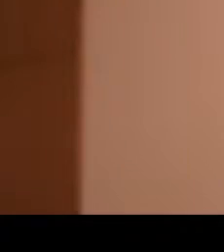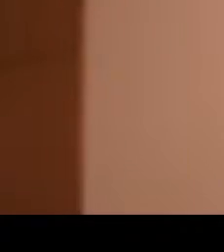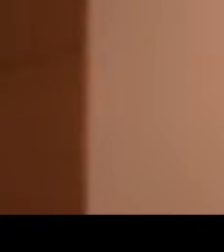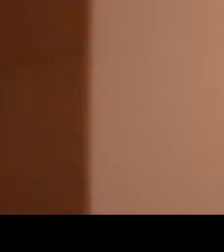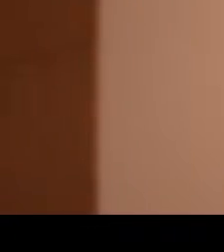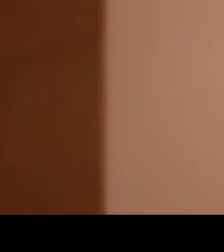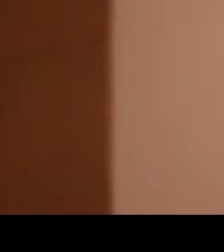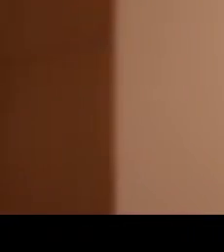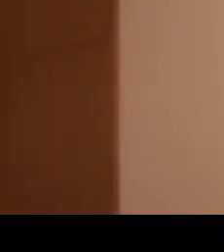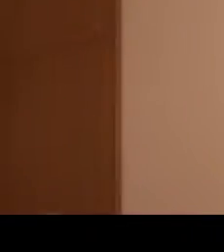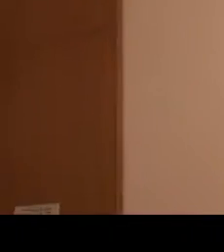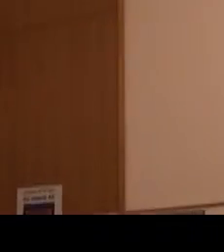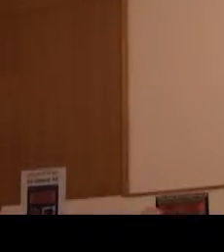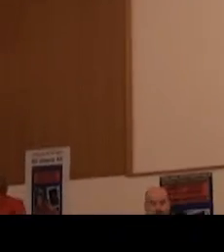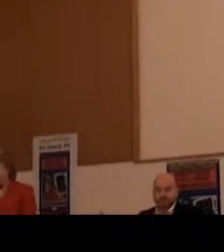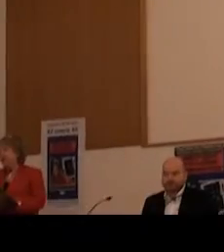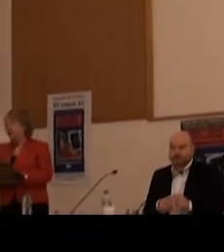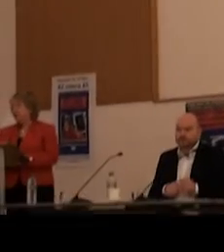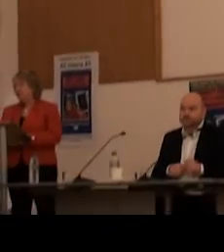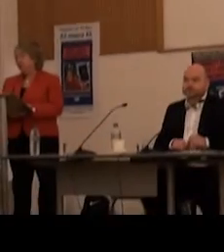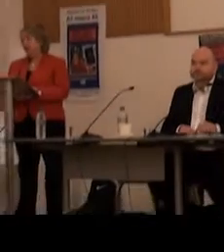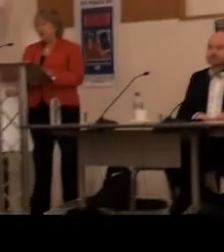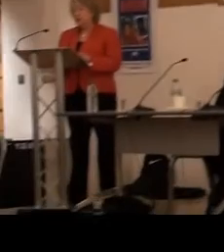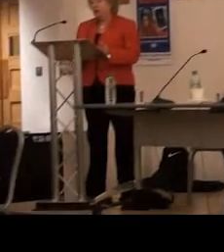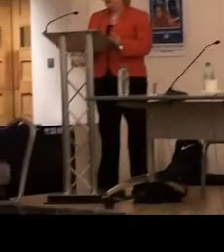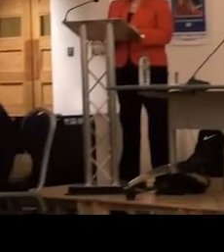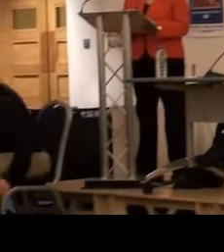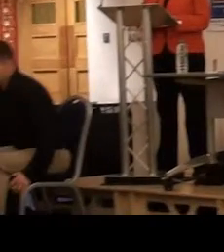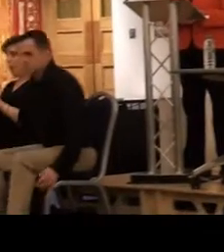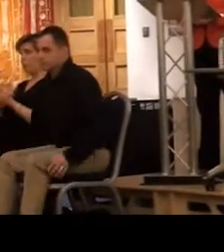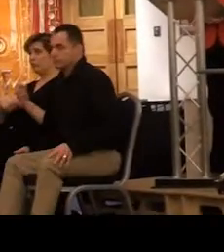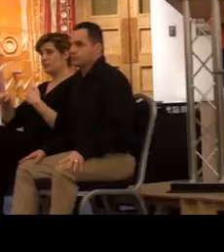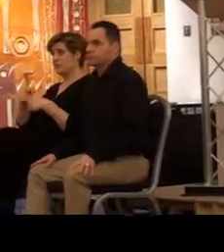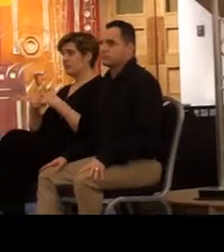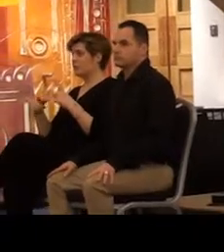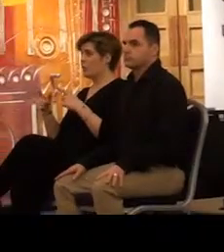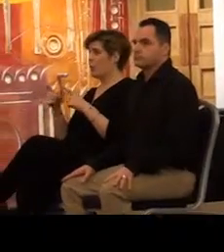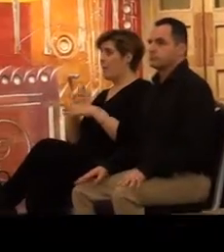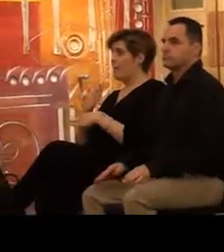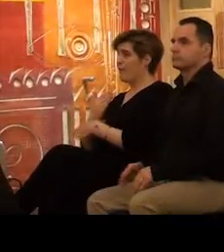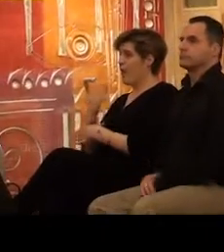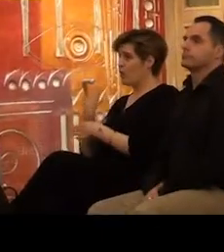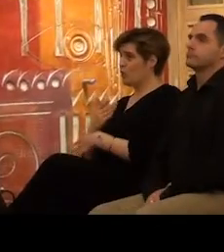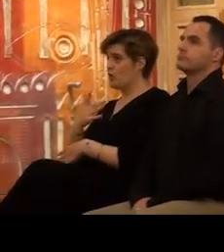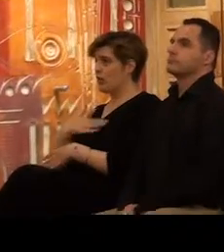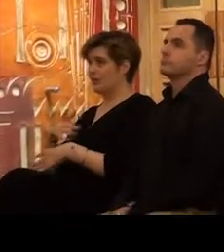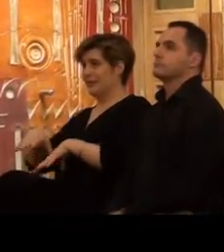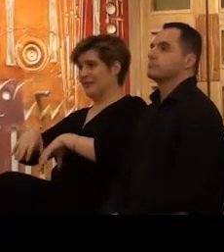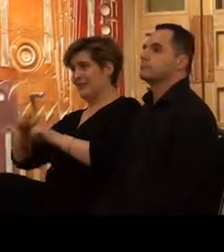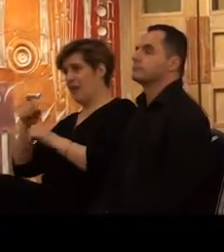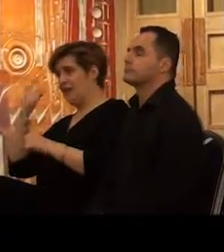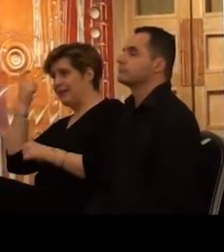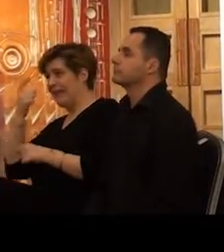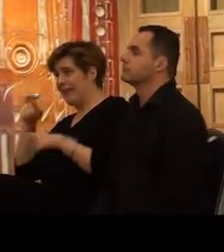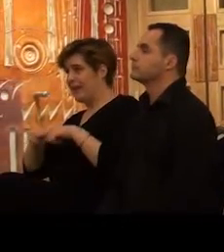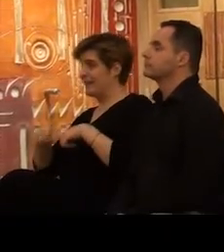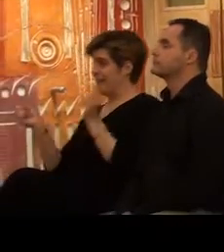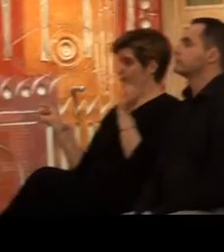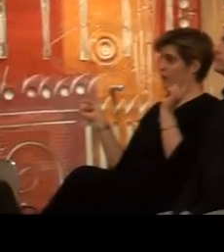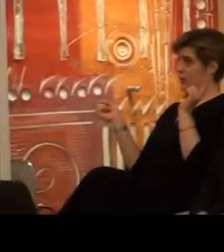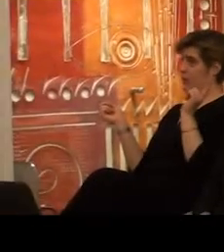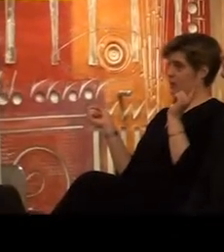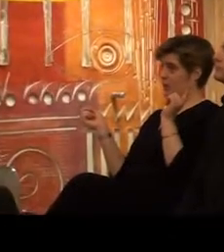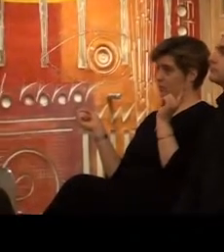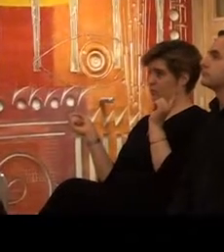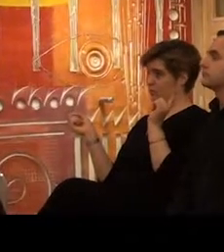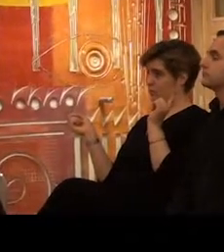we want to make sure that as a profession we start to think differently. And so the work of learning about limits is saying not that ability is fixed and that everything has to